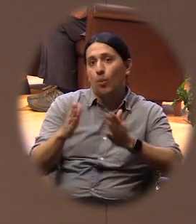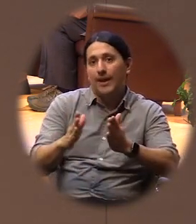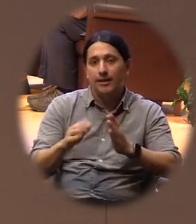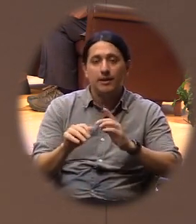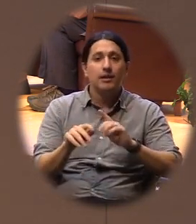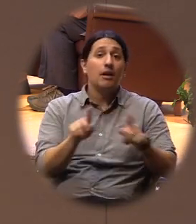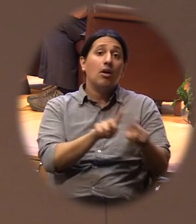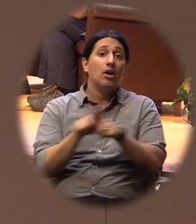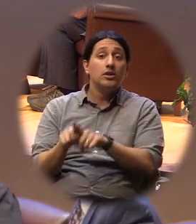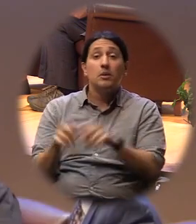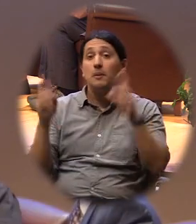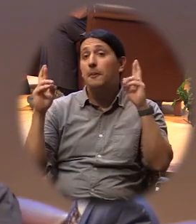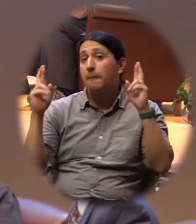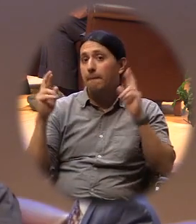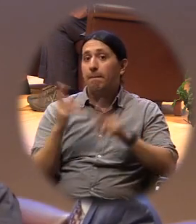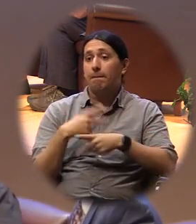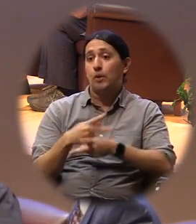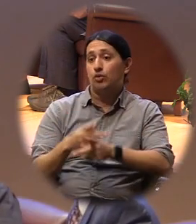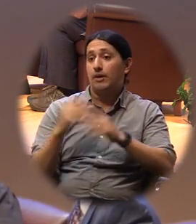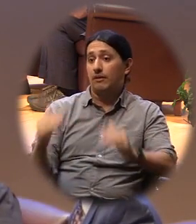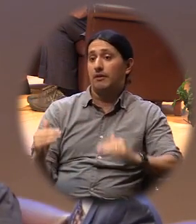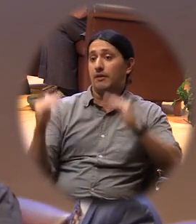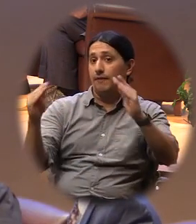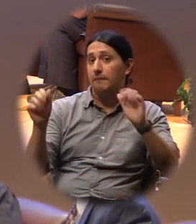that's a thing that is exciting to me